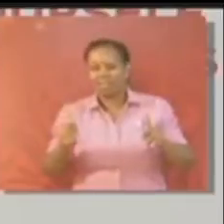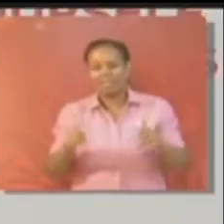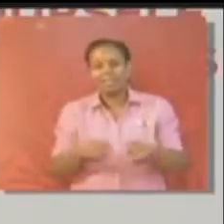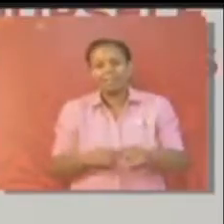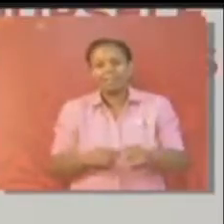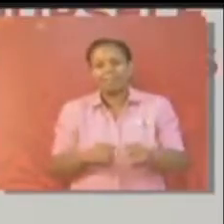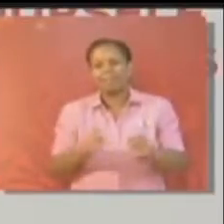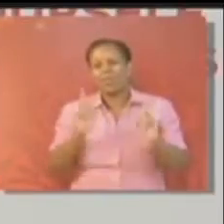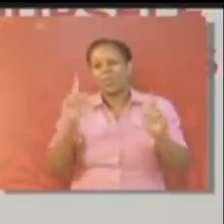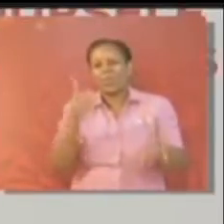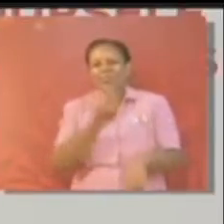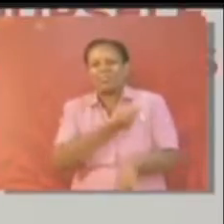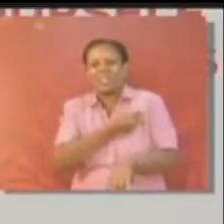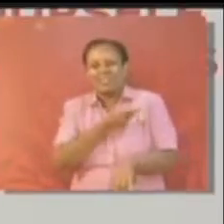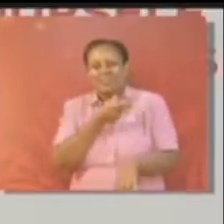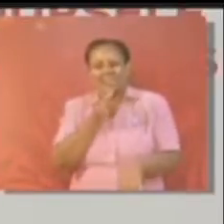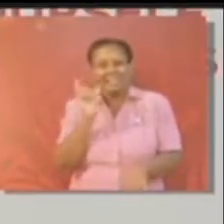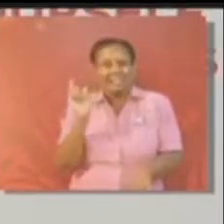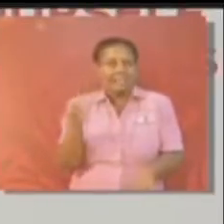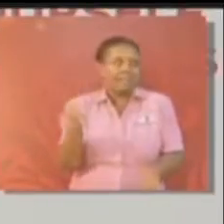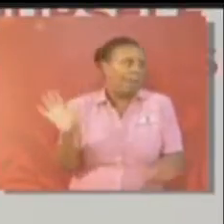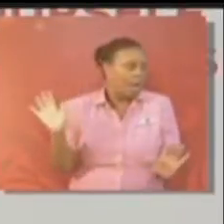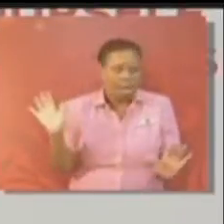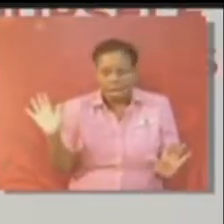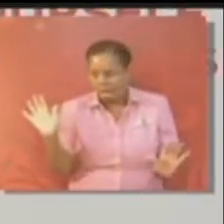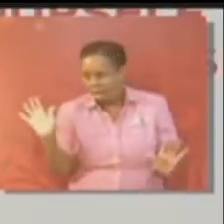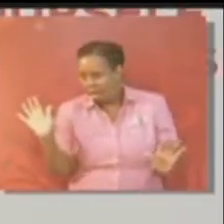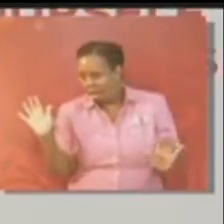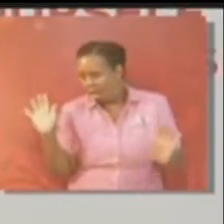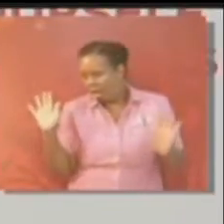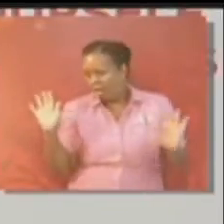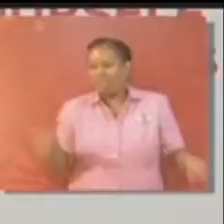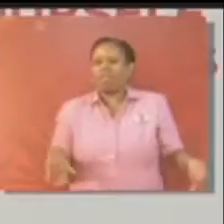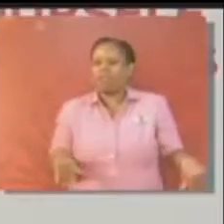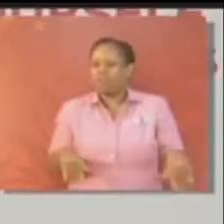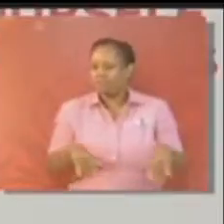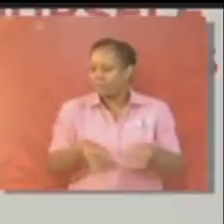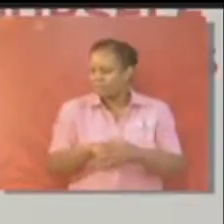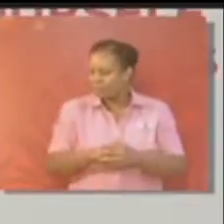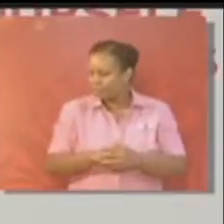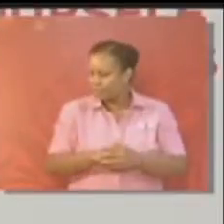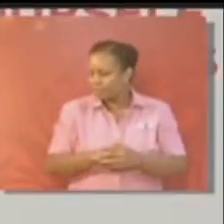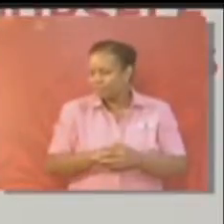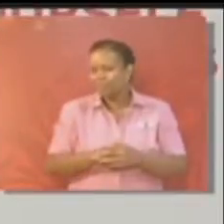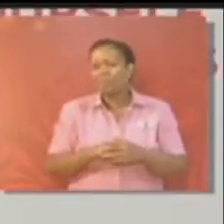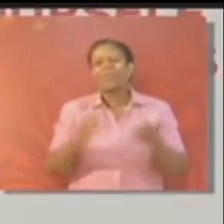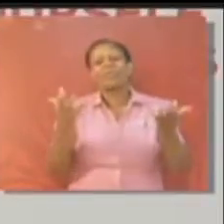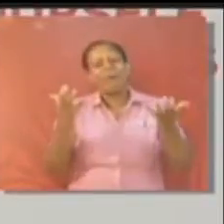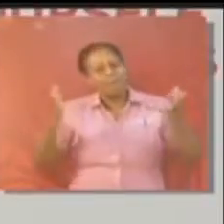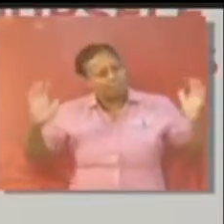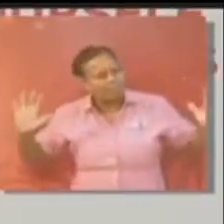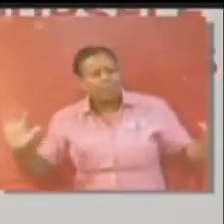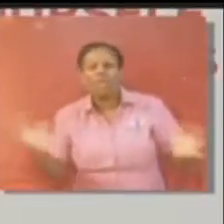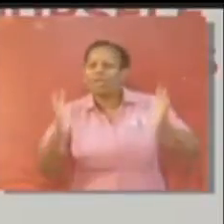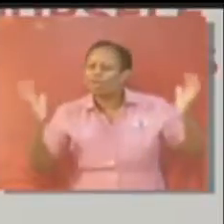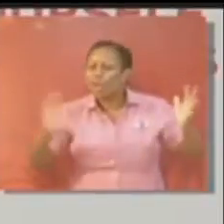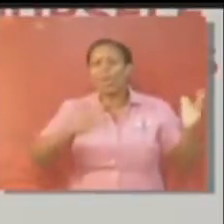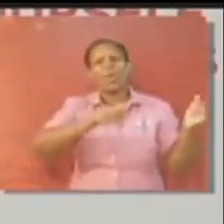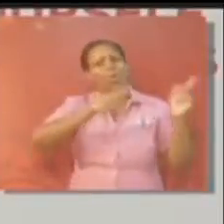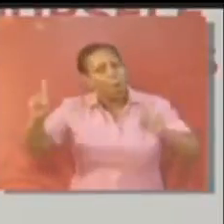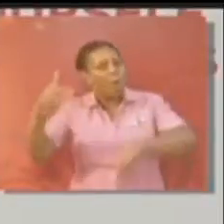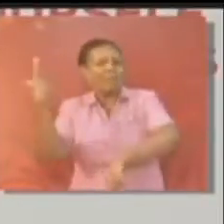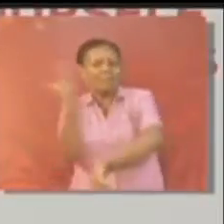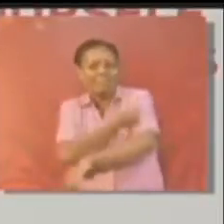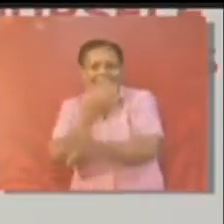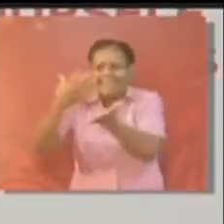vaccine still. We want to end this flu season by around March of next